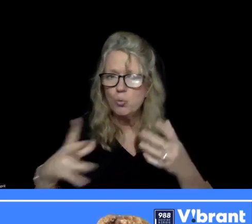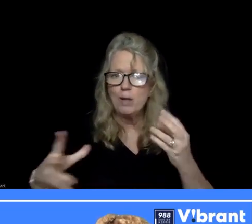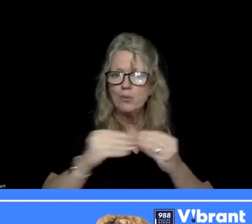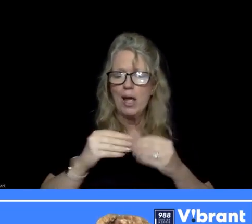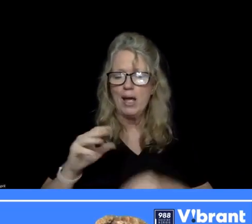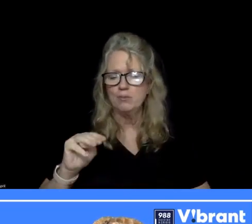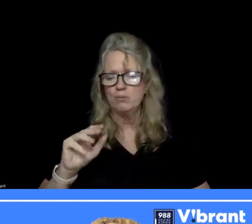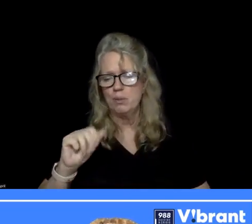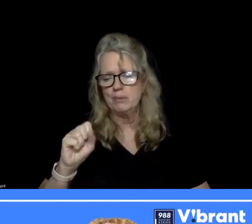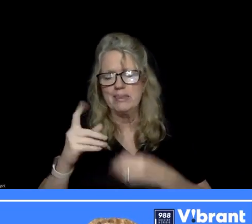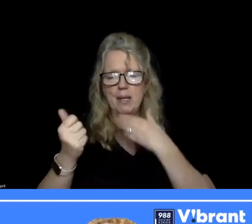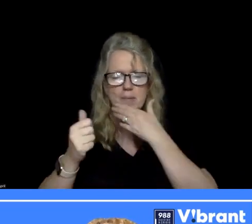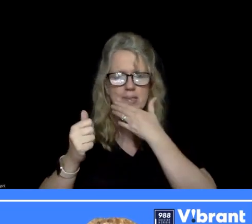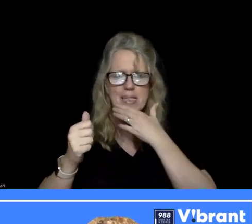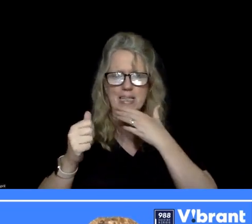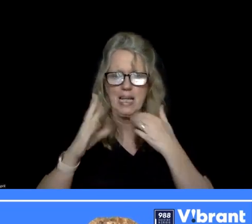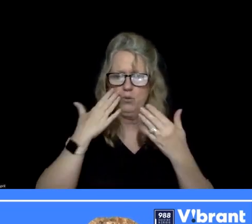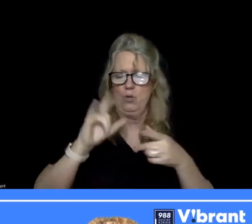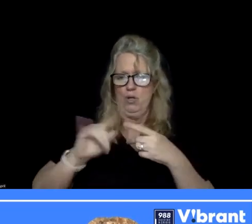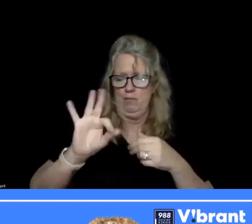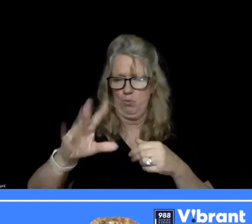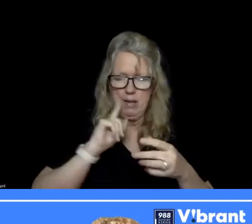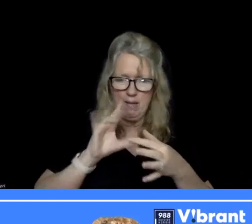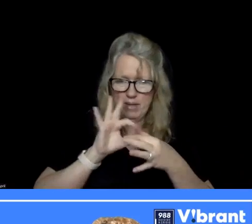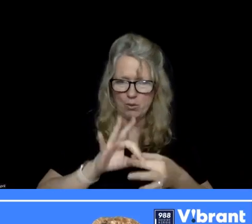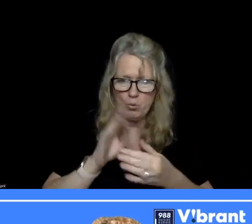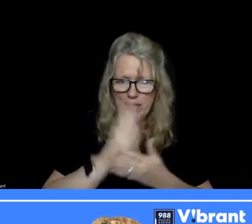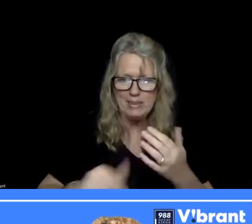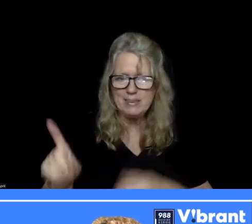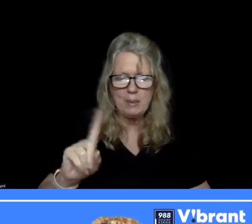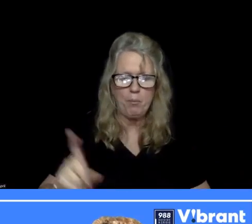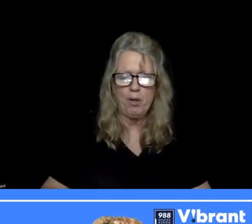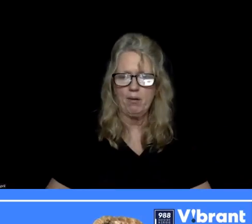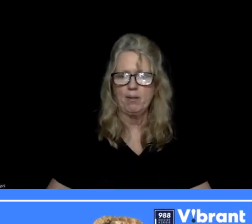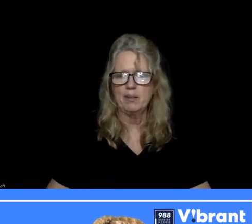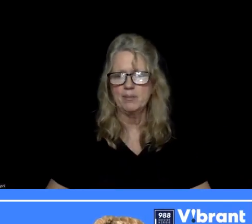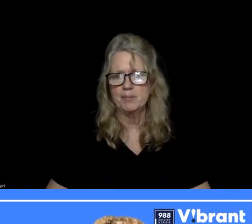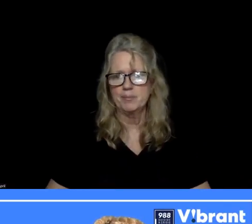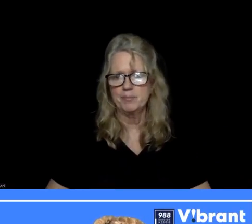SAMHSA's perspective? I don't know if we had that collated somewhere.